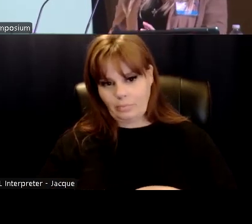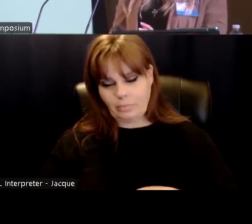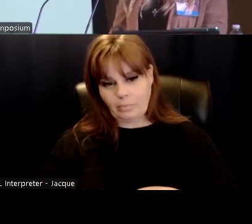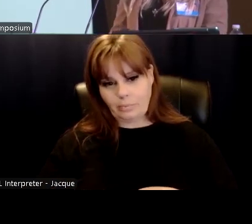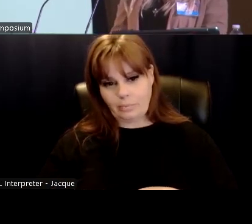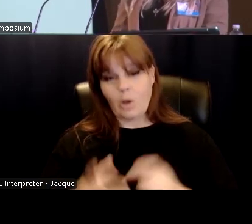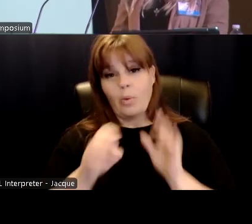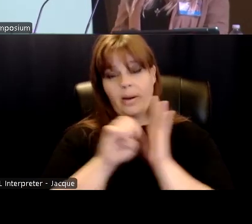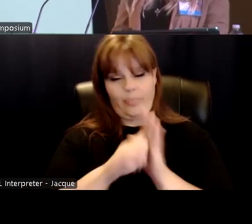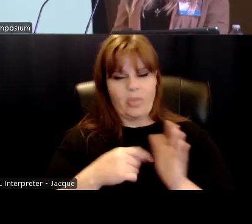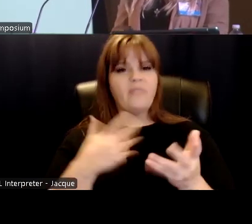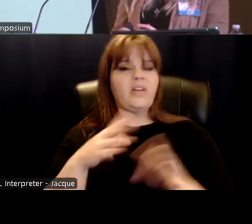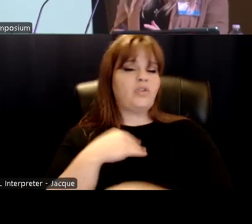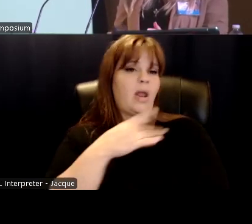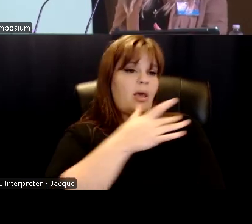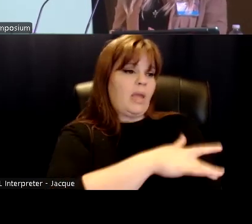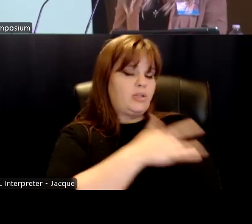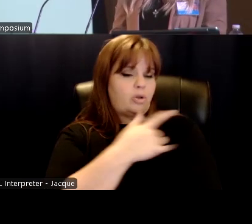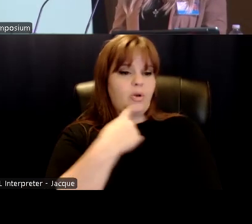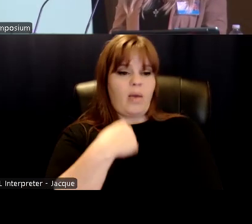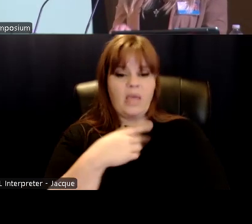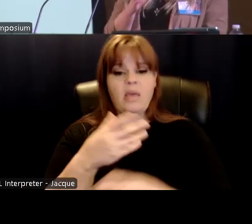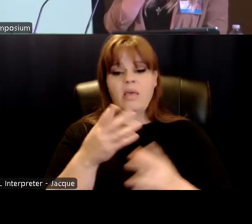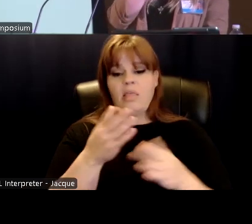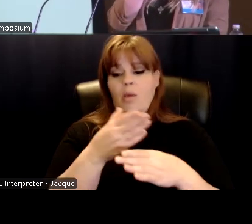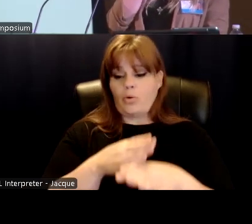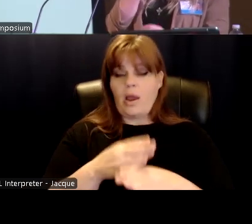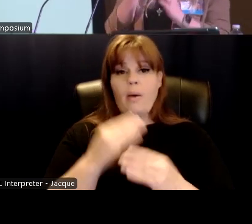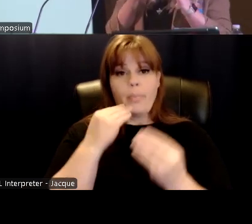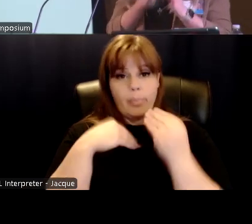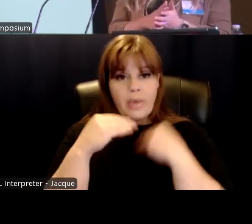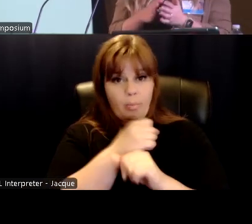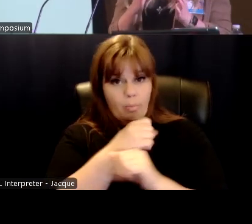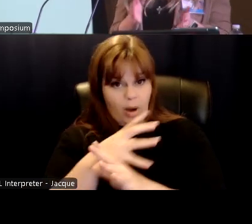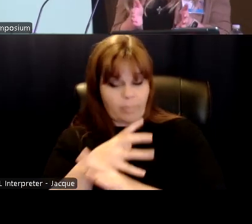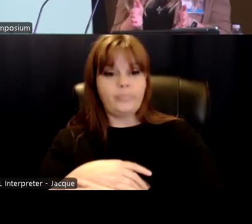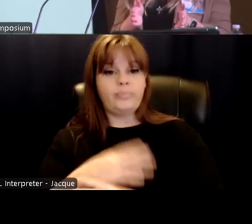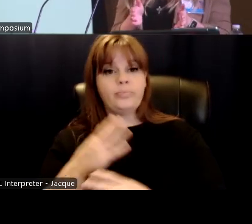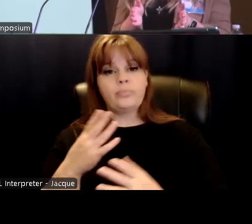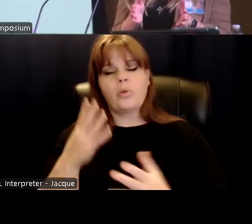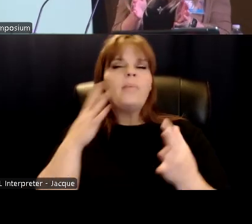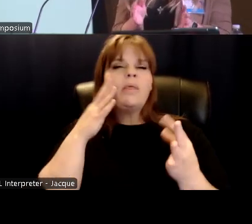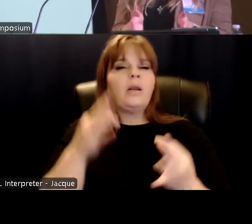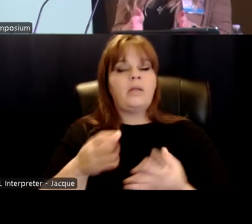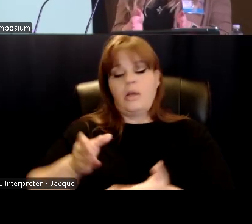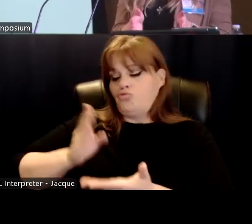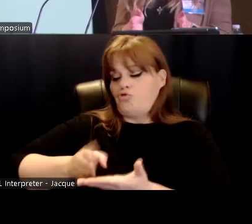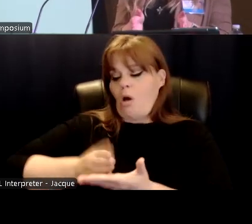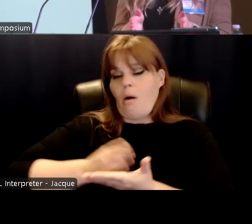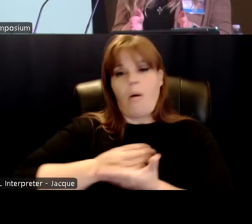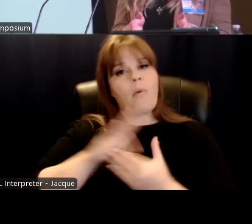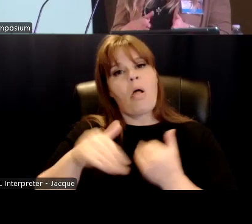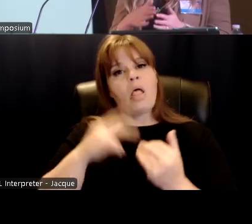had a patient tell me that they broke down their meal prep. And so they might have decided to chop all of their vegetables in